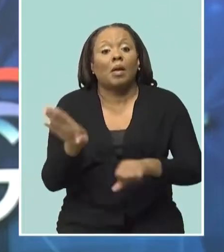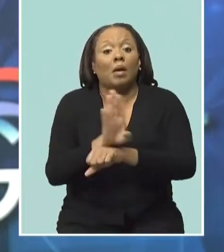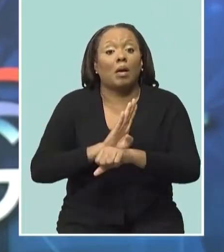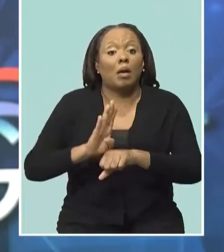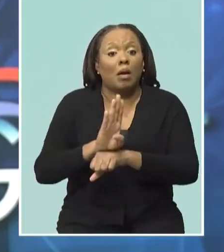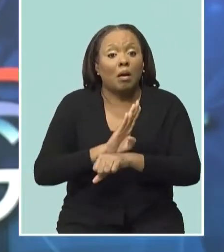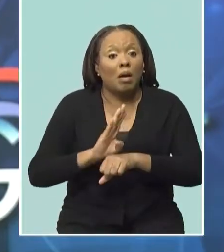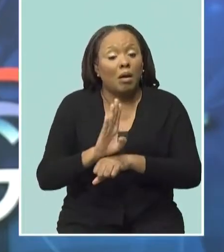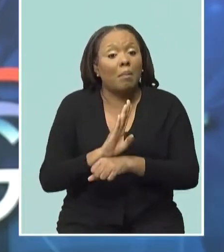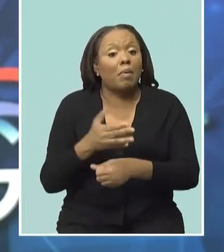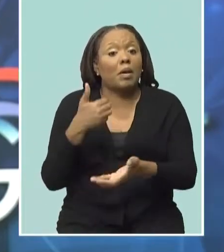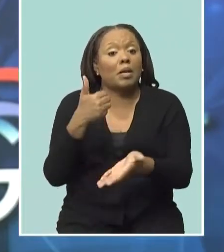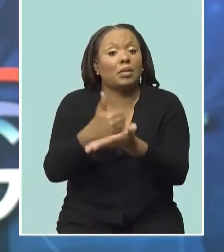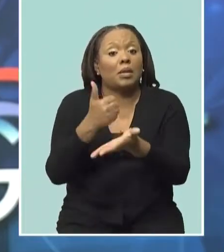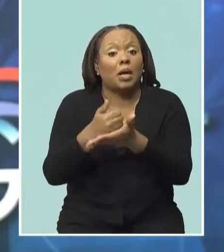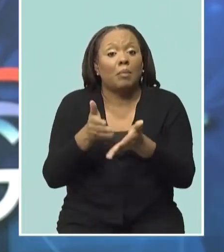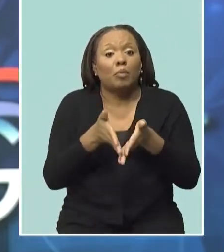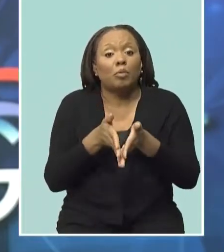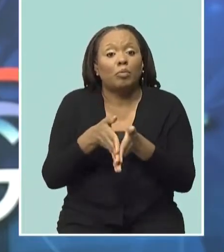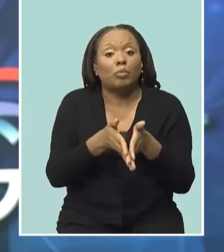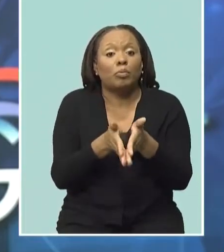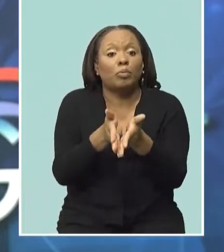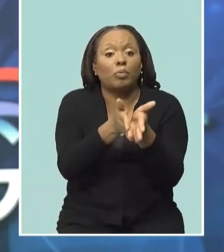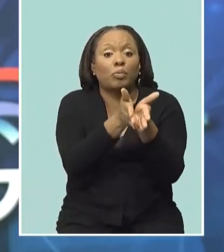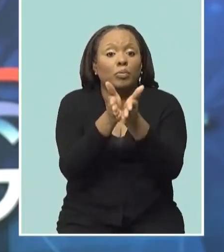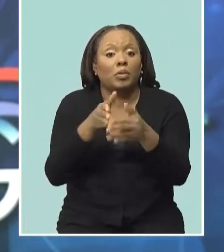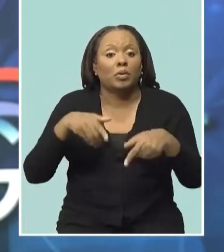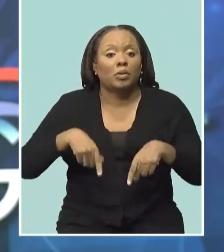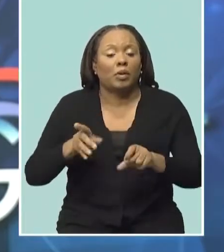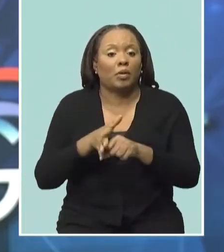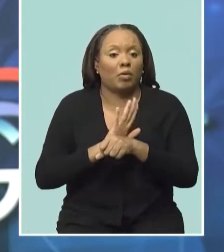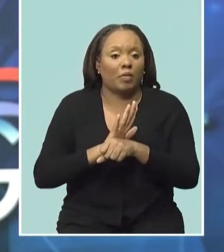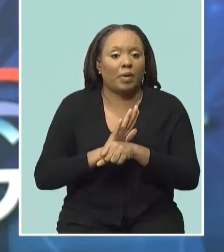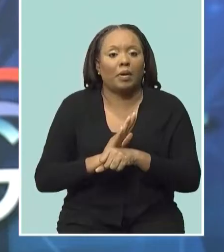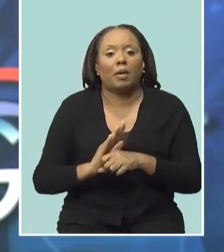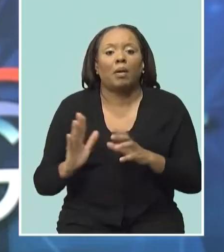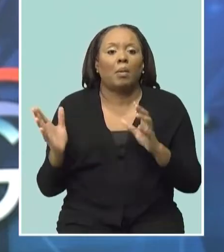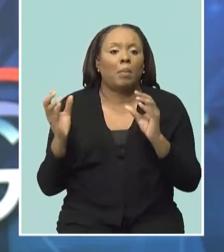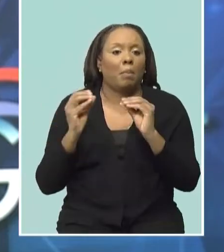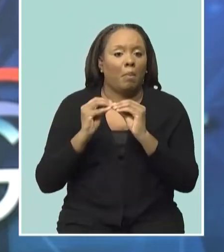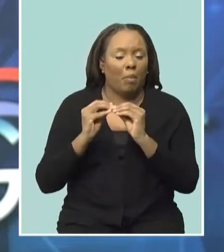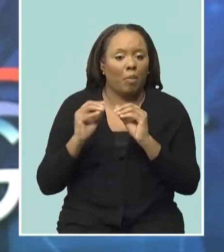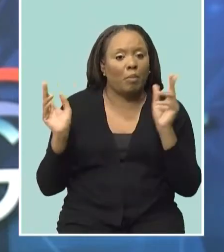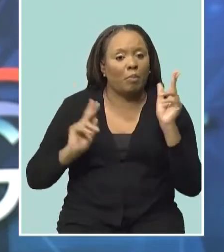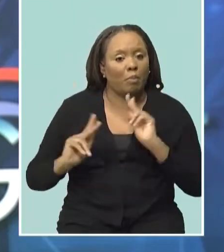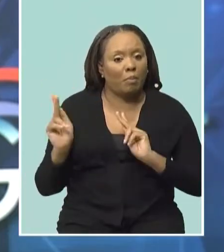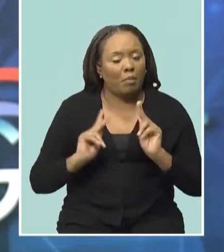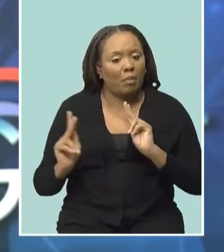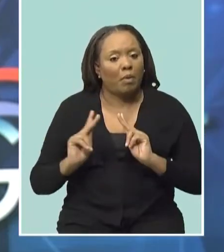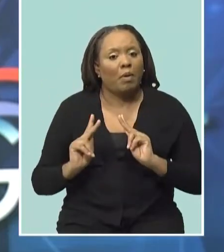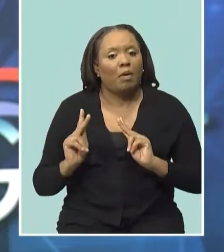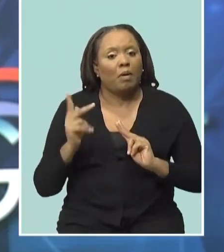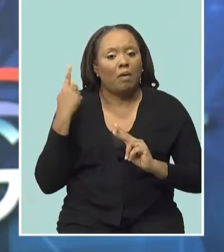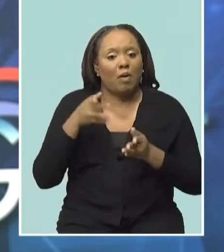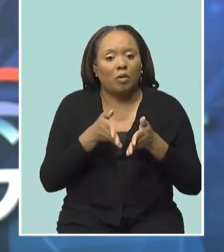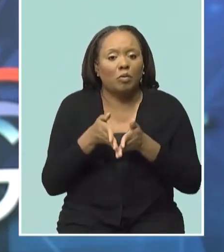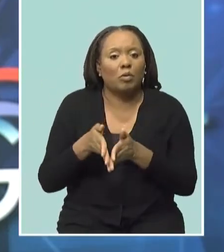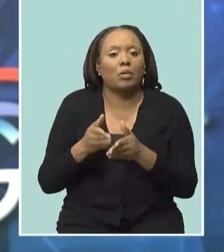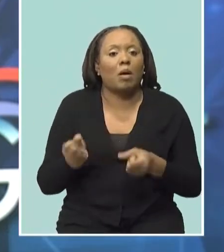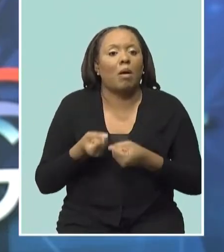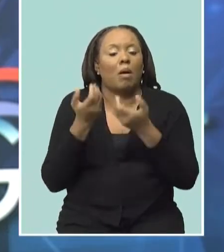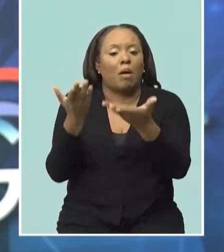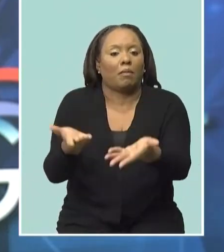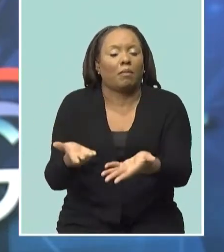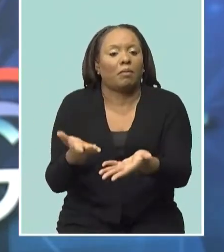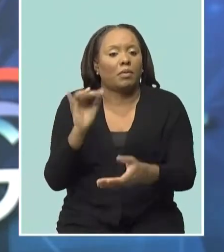of the COVID-19 pandemic continues to pay off as more of them are offering jobs to locals. That's the word from Chair